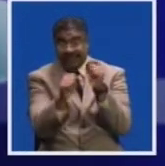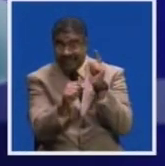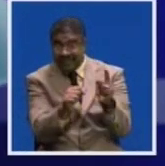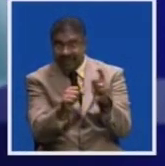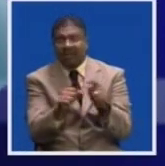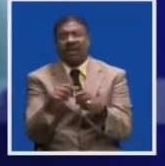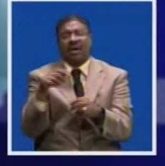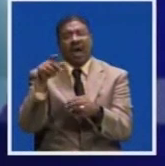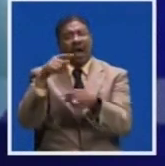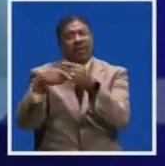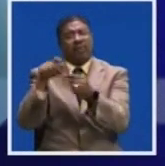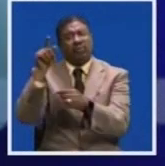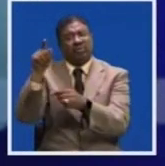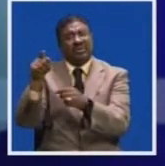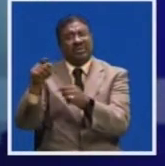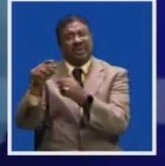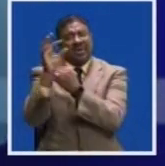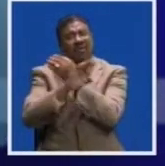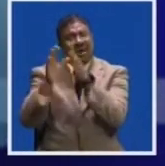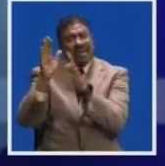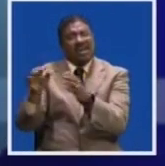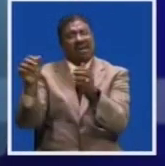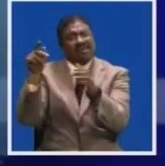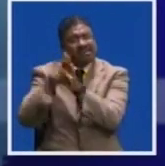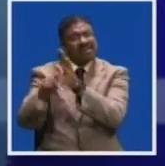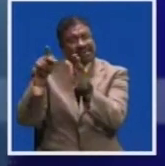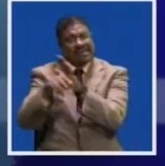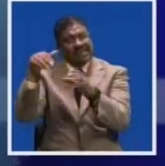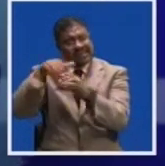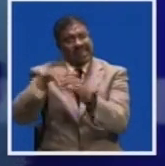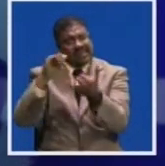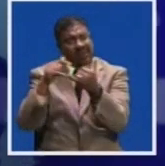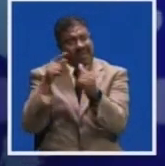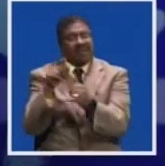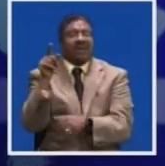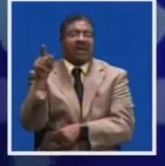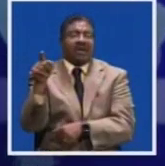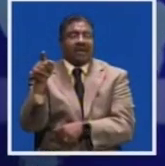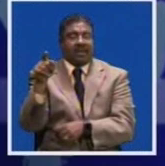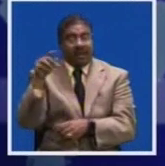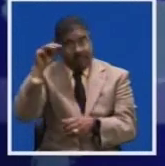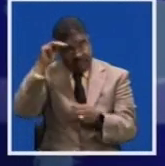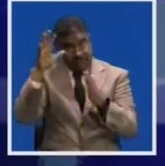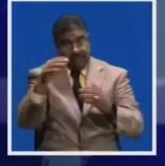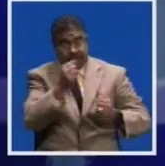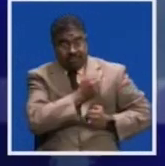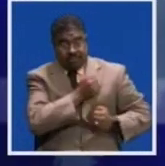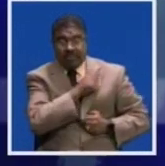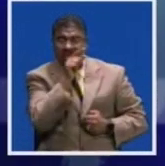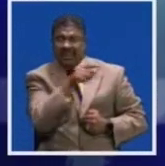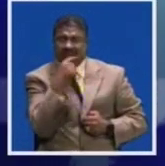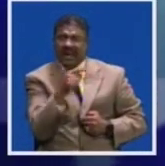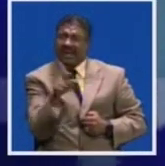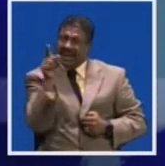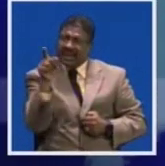of foreigners in South Africa. Home Affairs Minister Stephen Kampiongo says stakeholders are concerned because this is not the